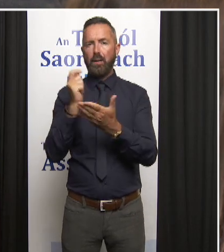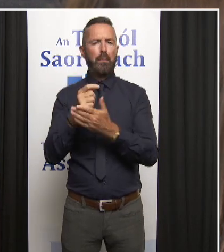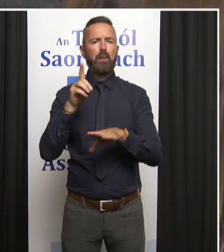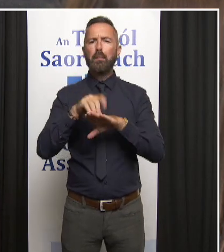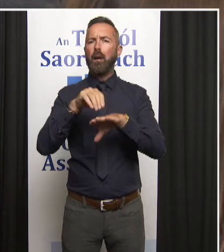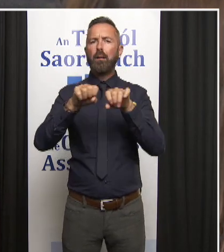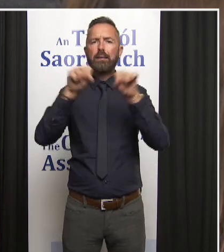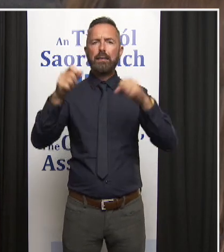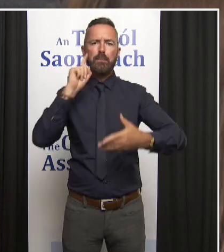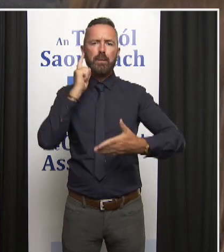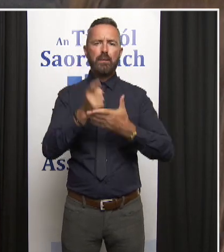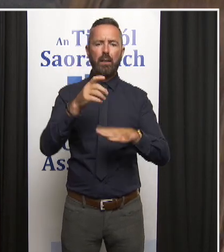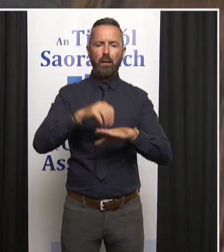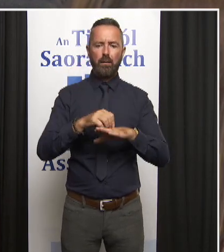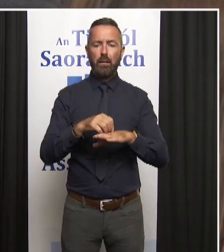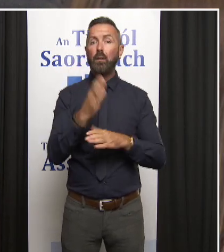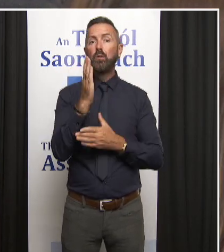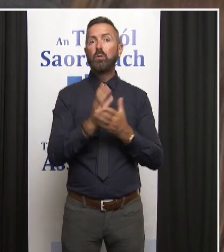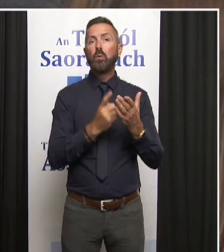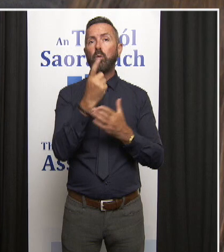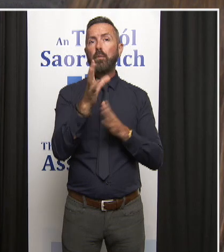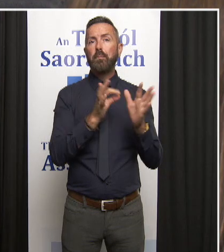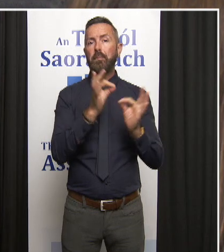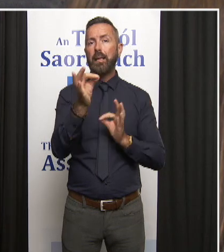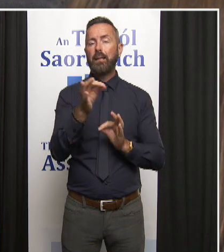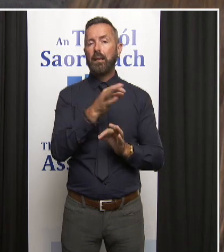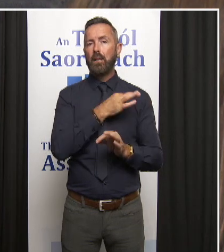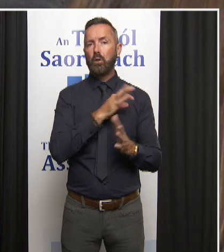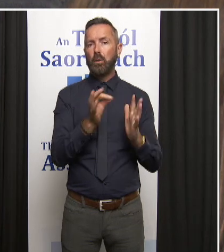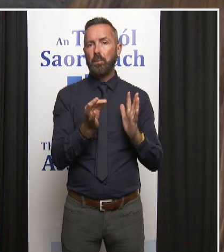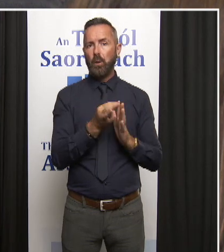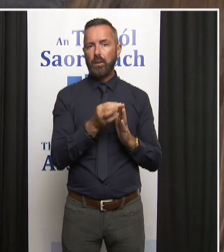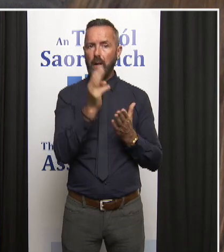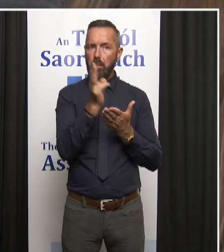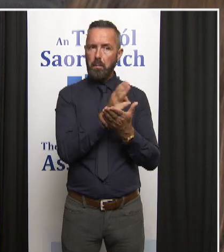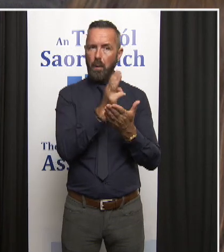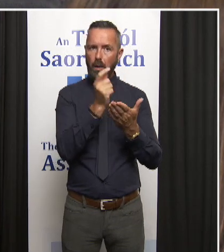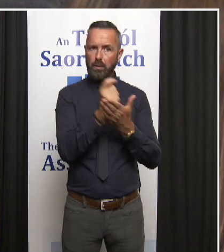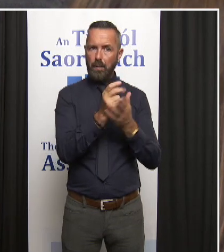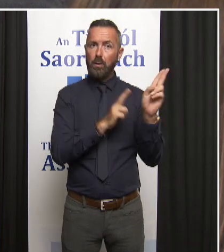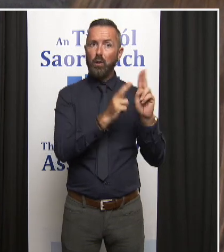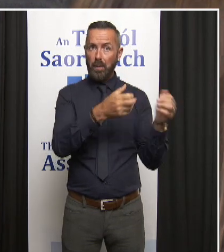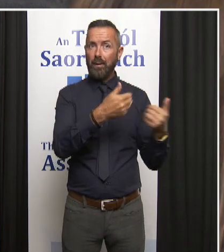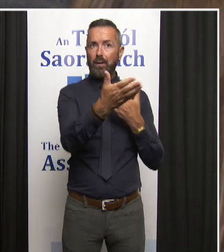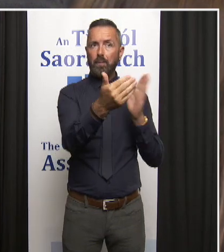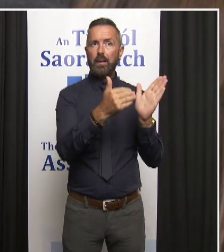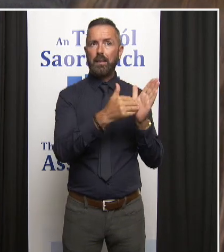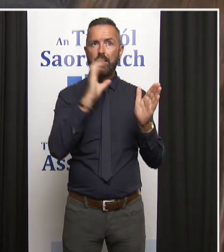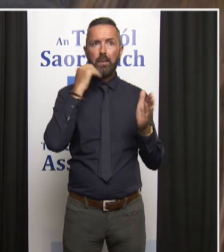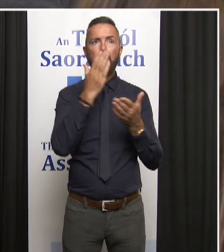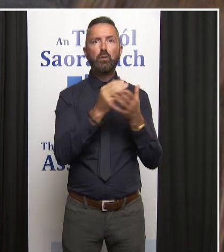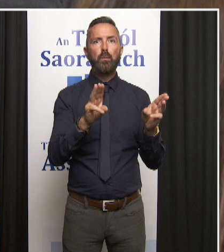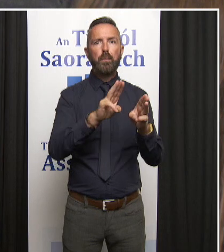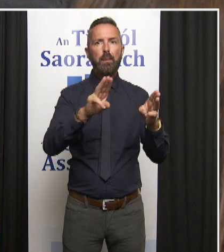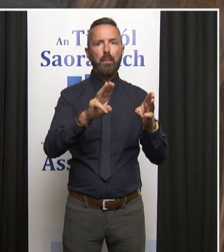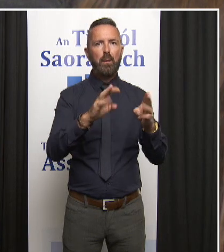chosen. There was a good point made that you can't, like, part-time should be available, because business people who have other